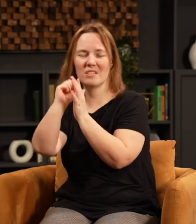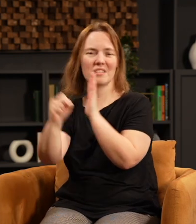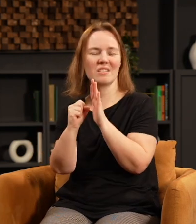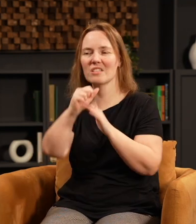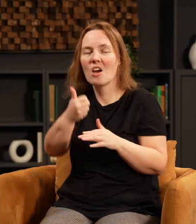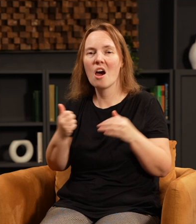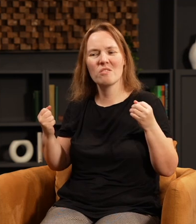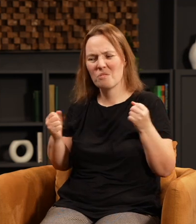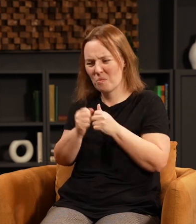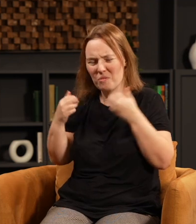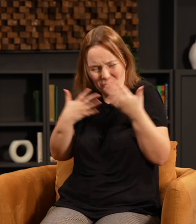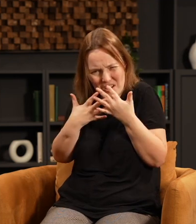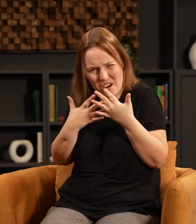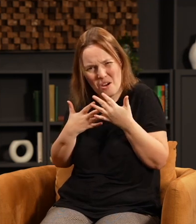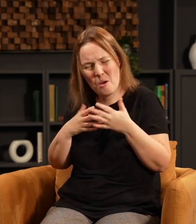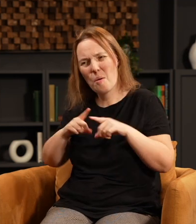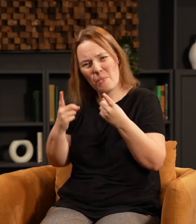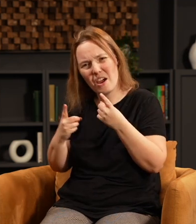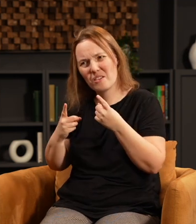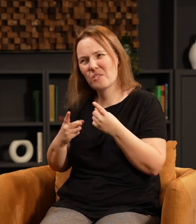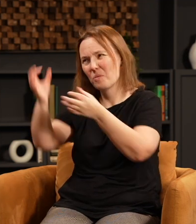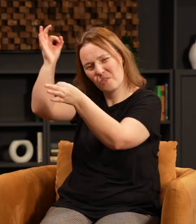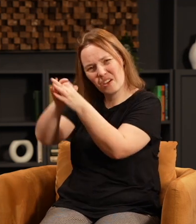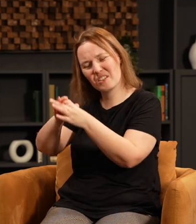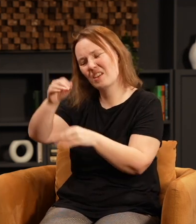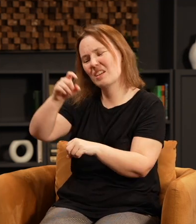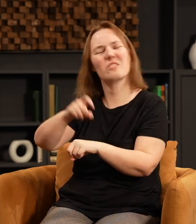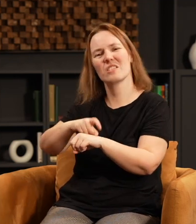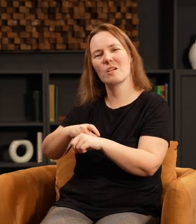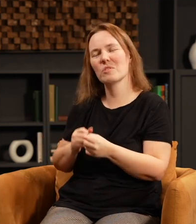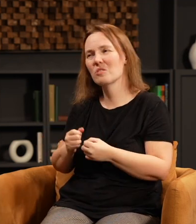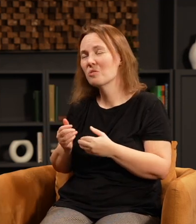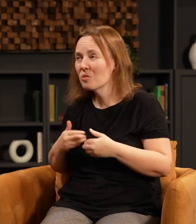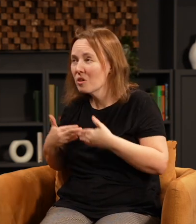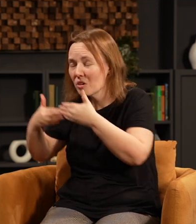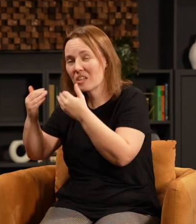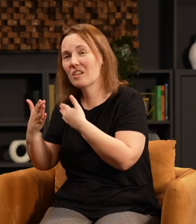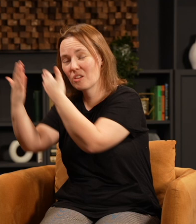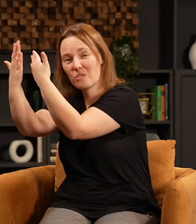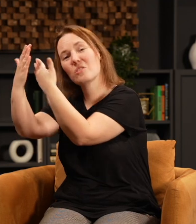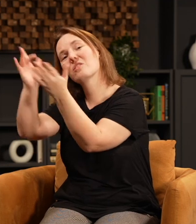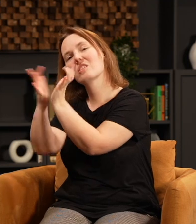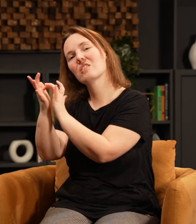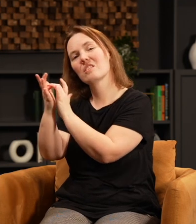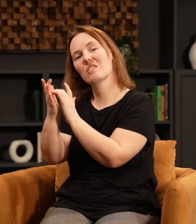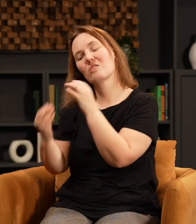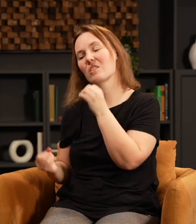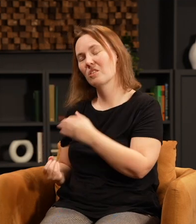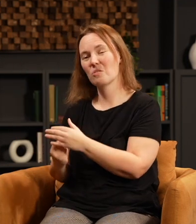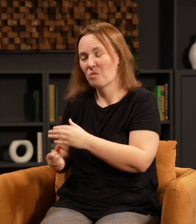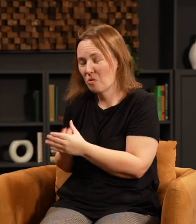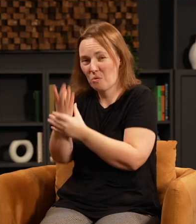but with faith, that in those times you can actually draw close to Jesus. In those times, you can grow in your strength. They